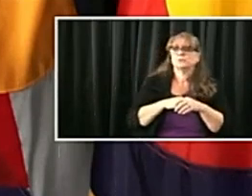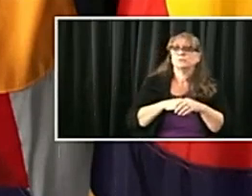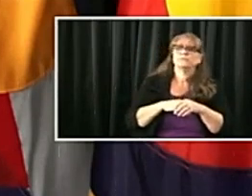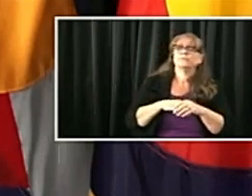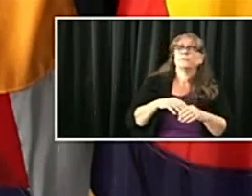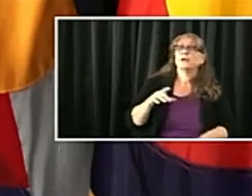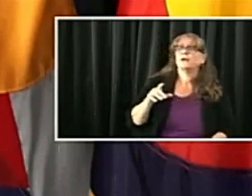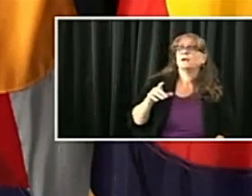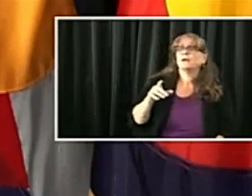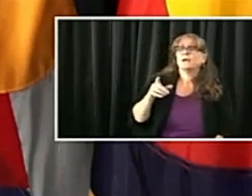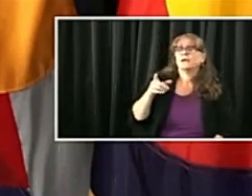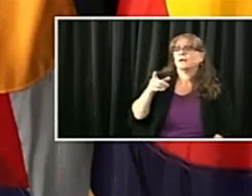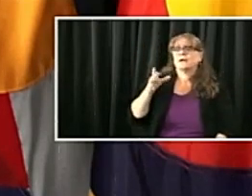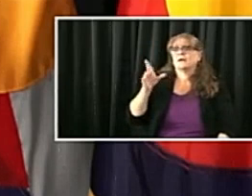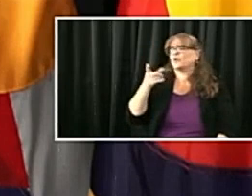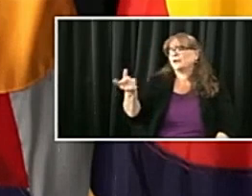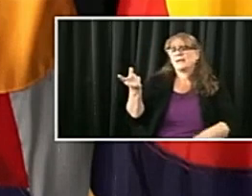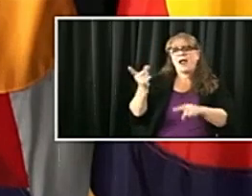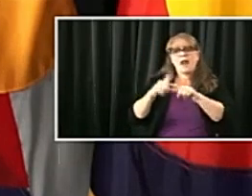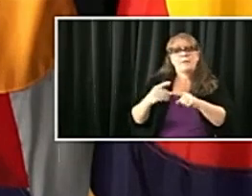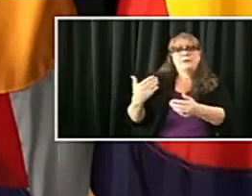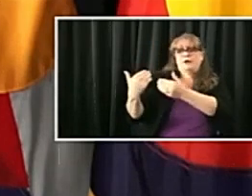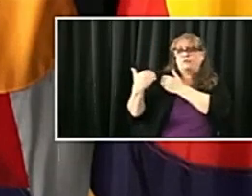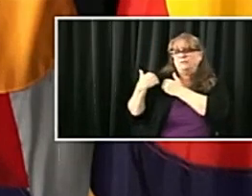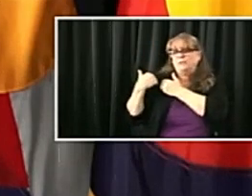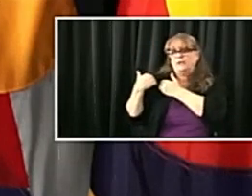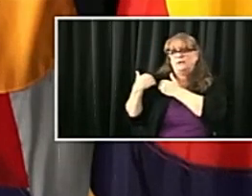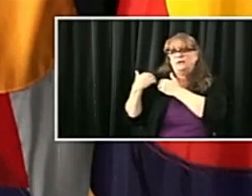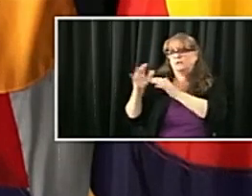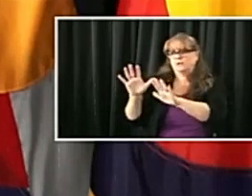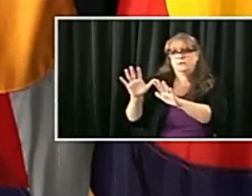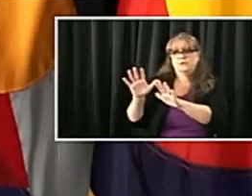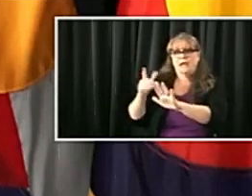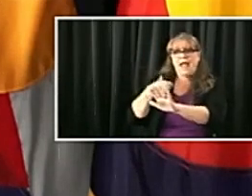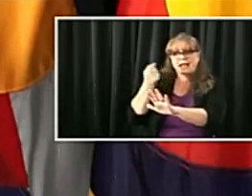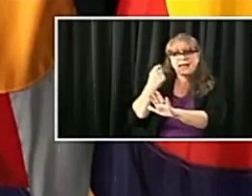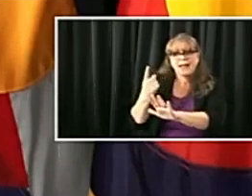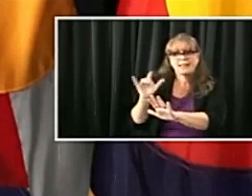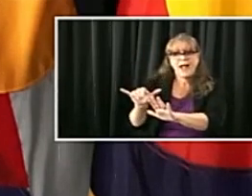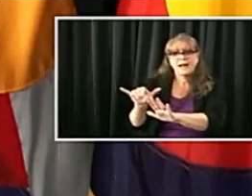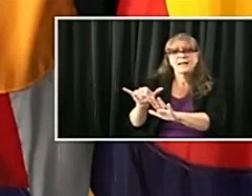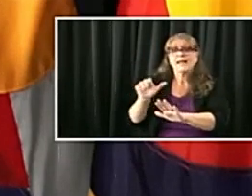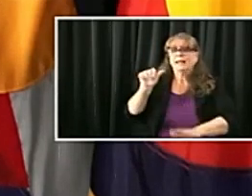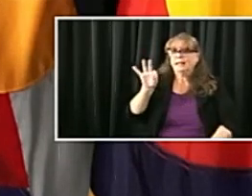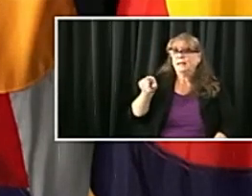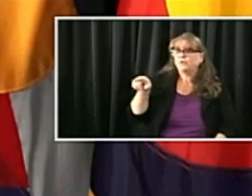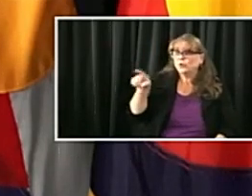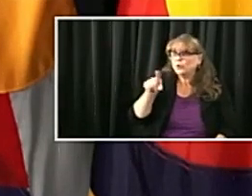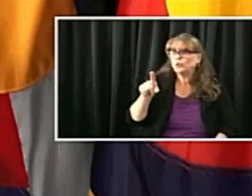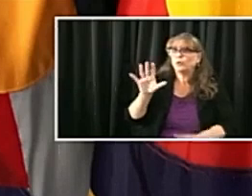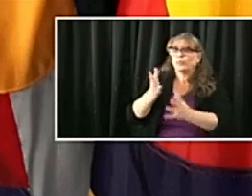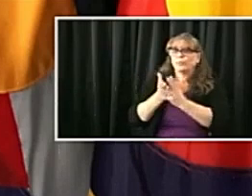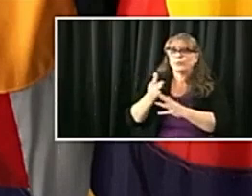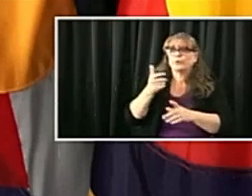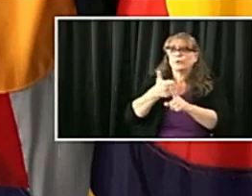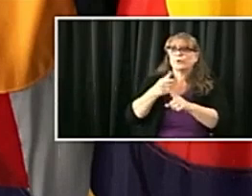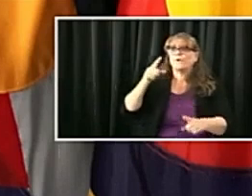I know that that's little consolation if you're dealing with fraud. or your benefits are